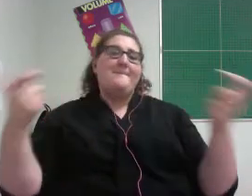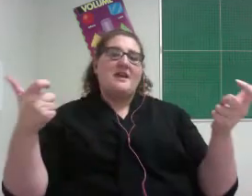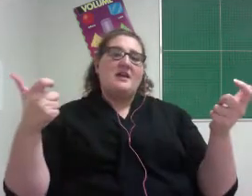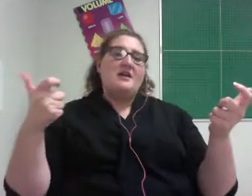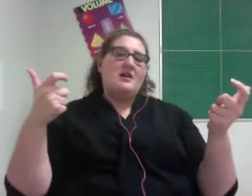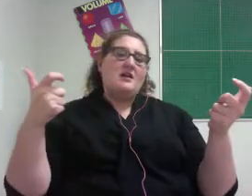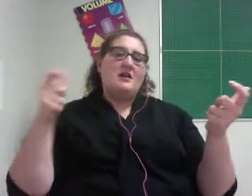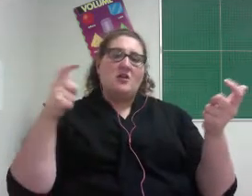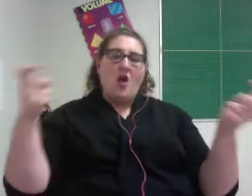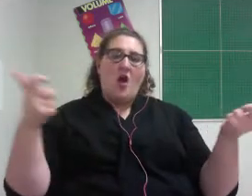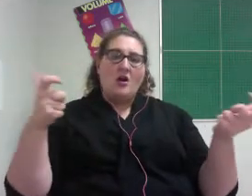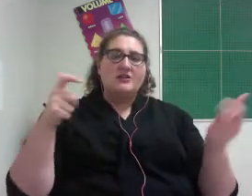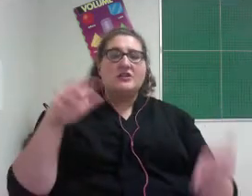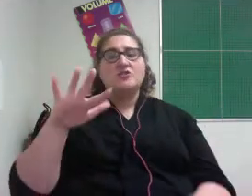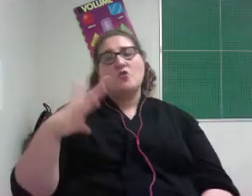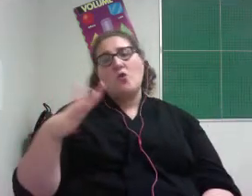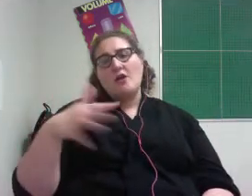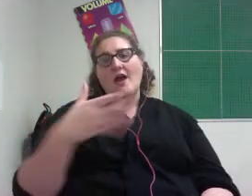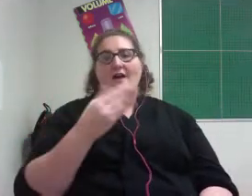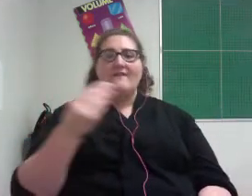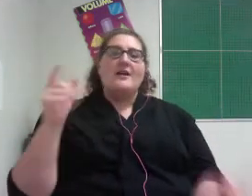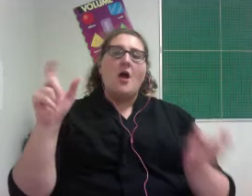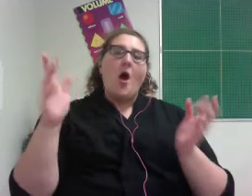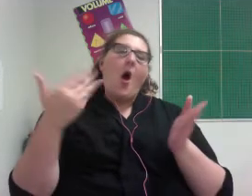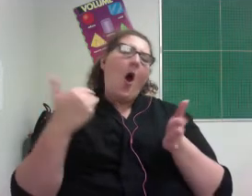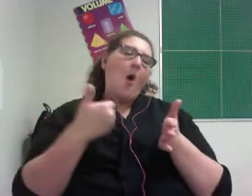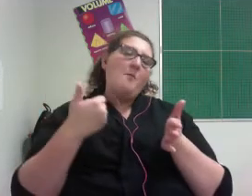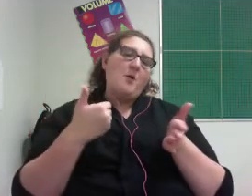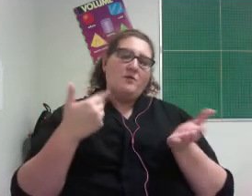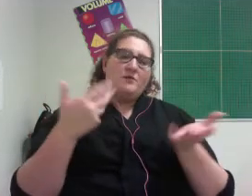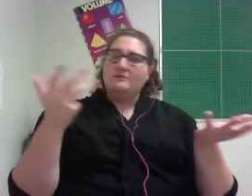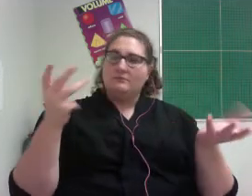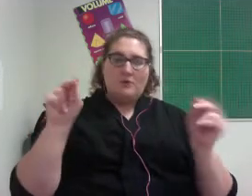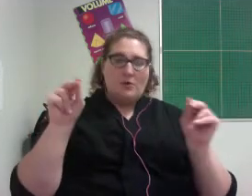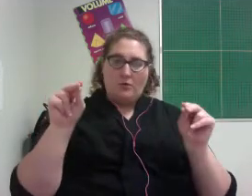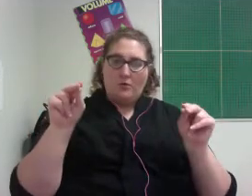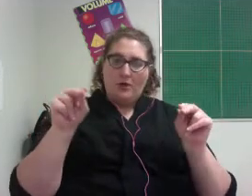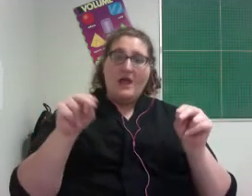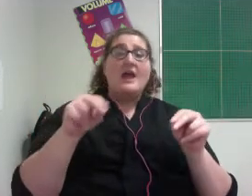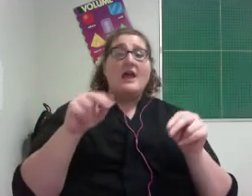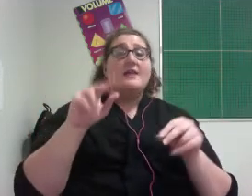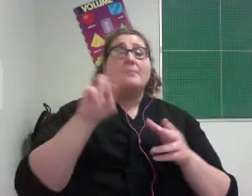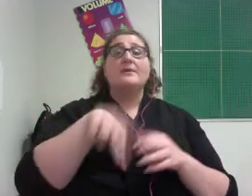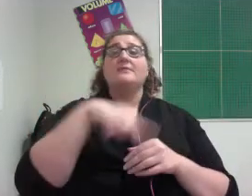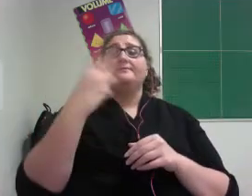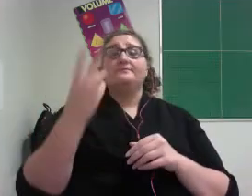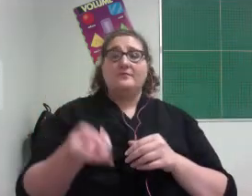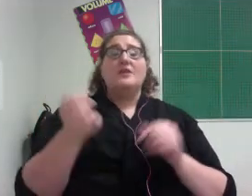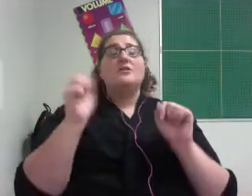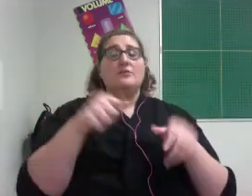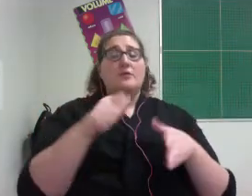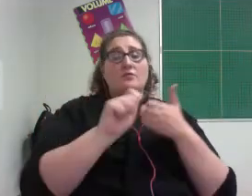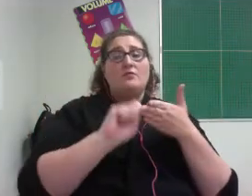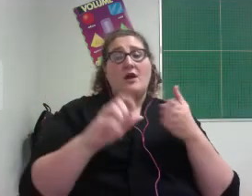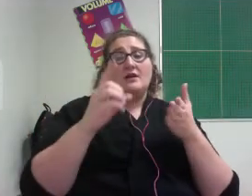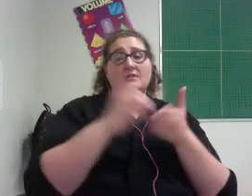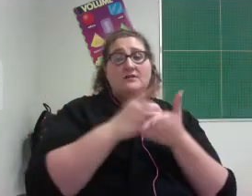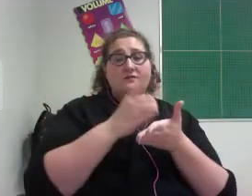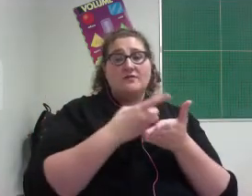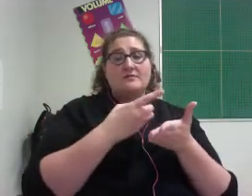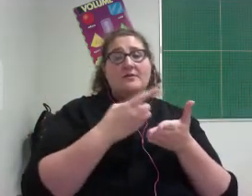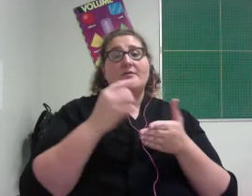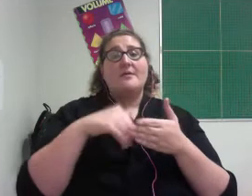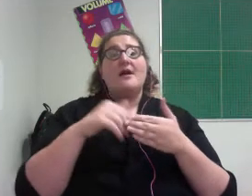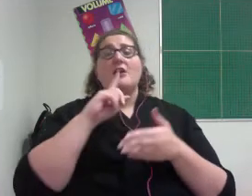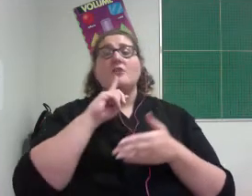good definition is also reversible. That means you can write a good definition as a true biconditional. It says,